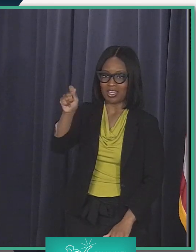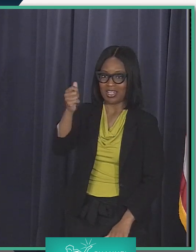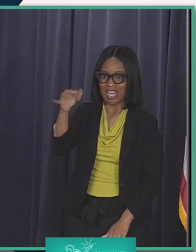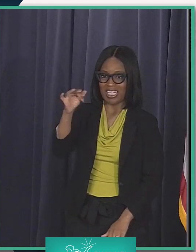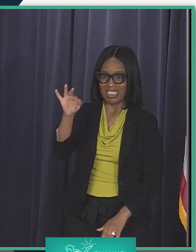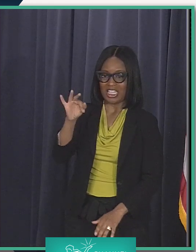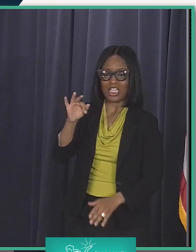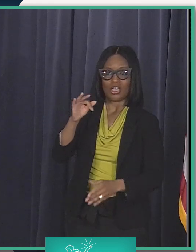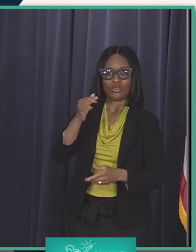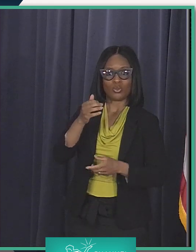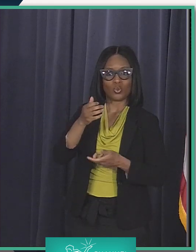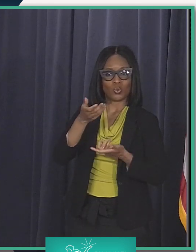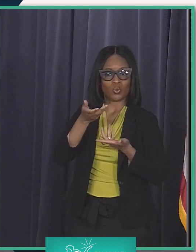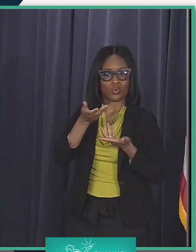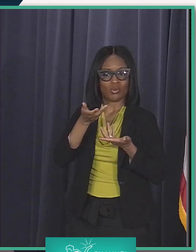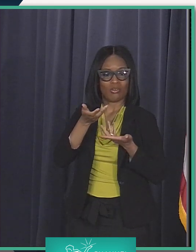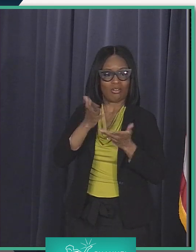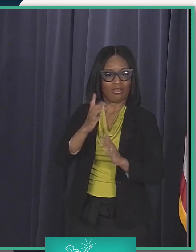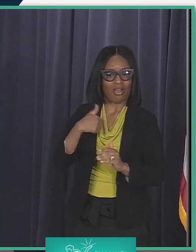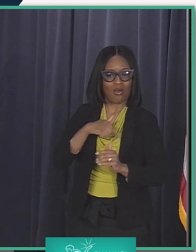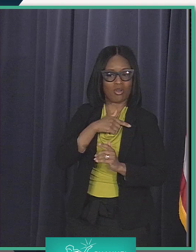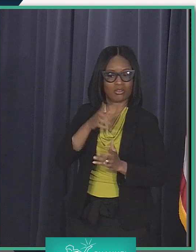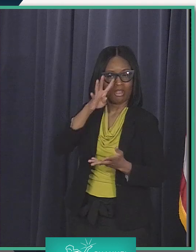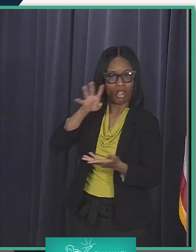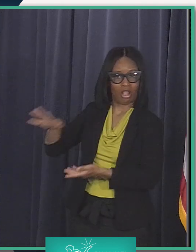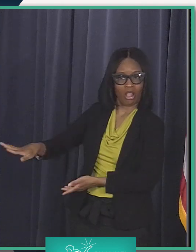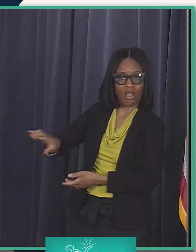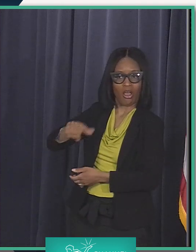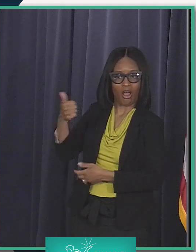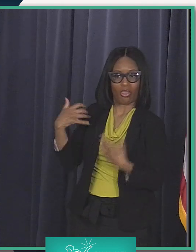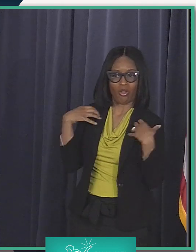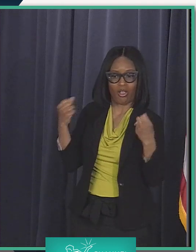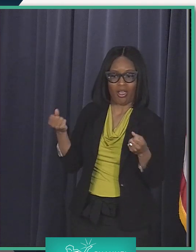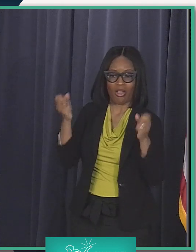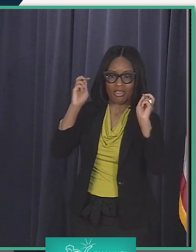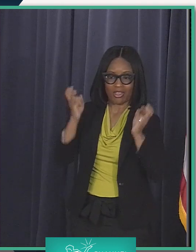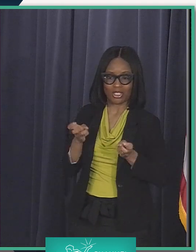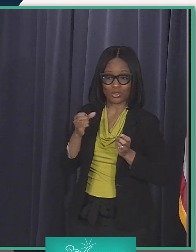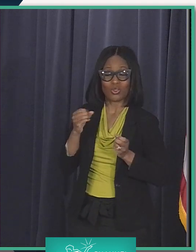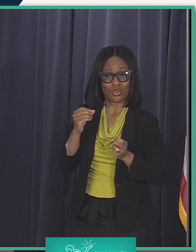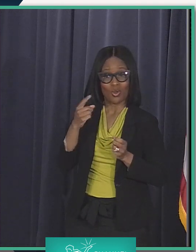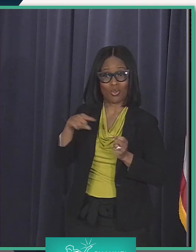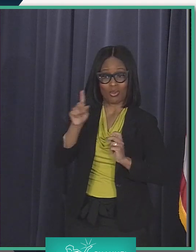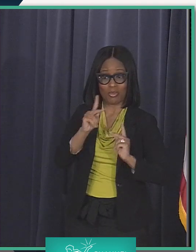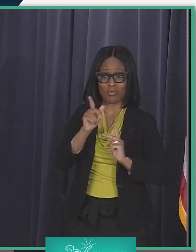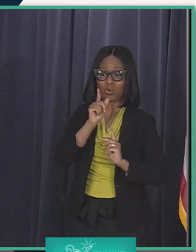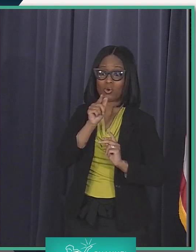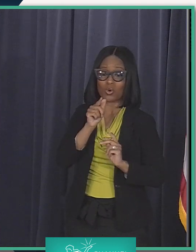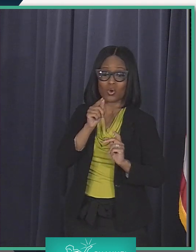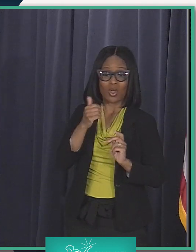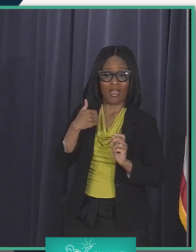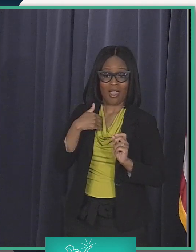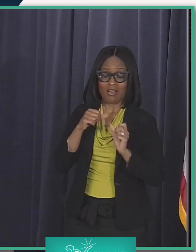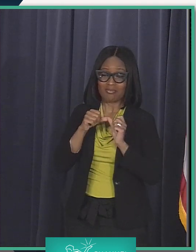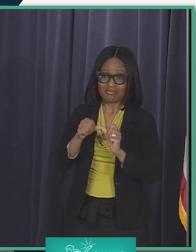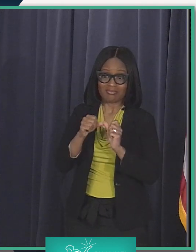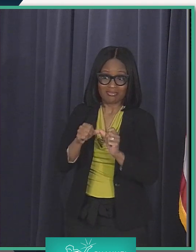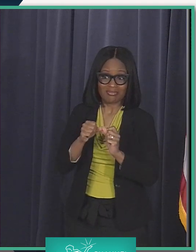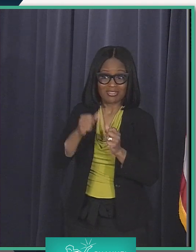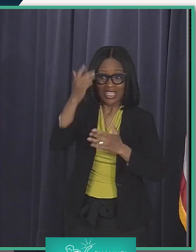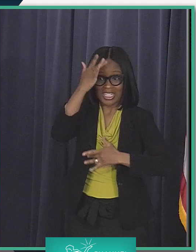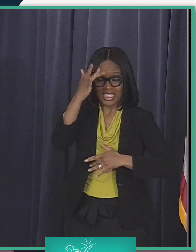care concerns that we may have, and so residents with chronic conditions should continue to follow guidelines for medications